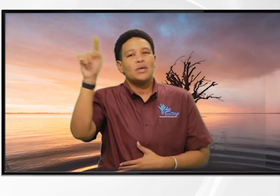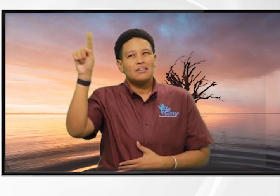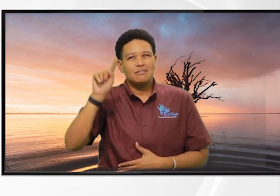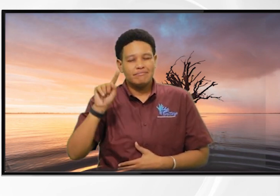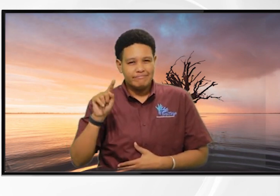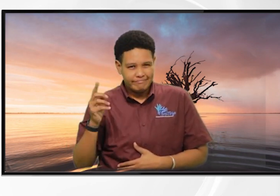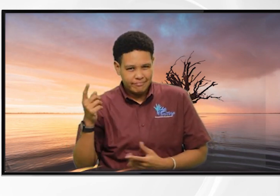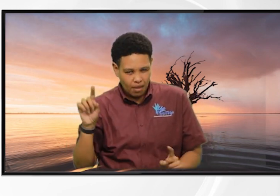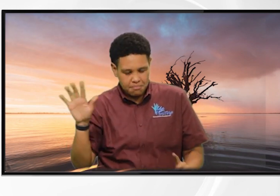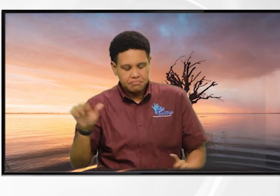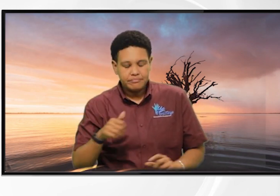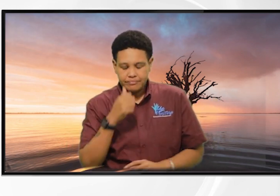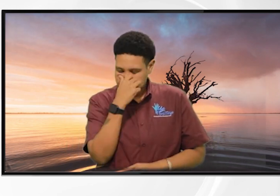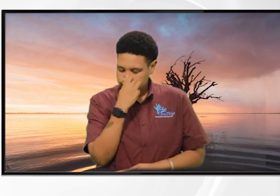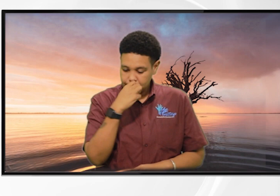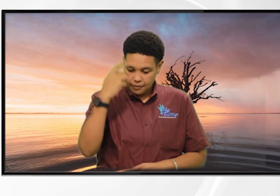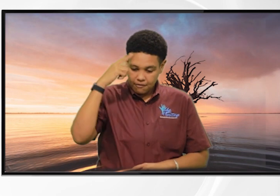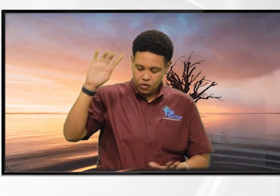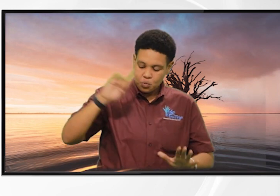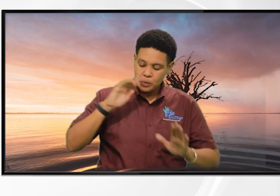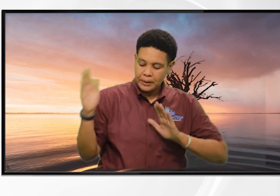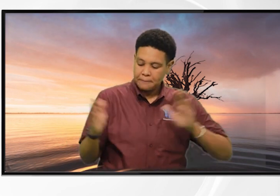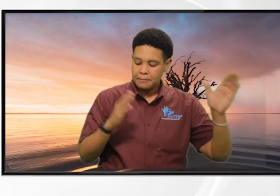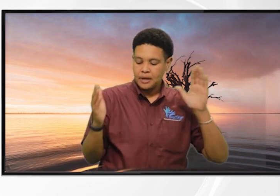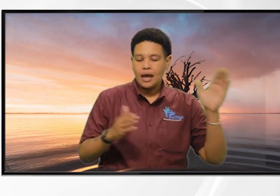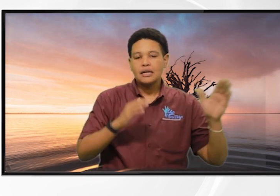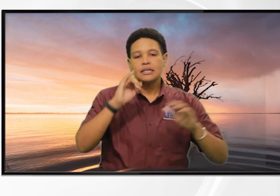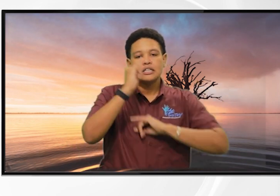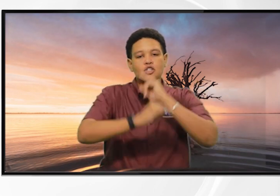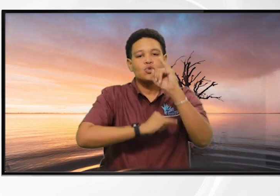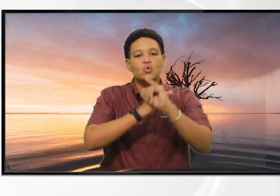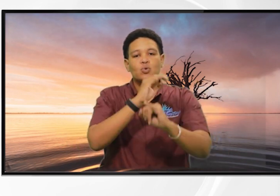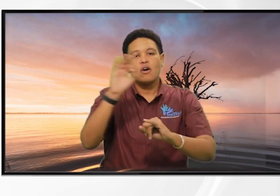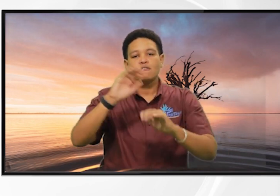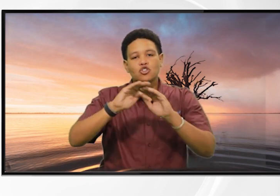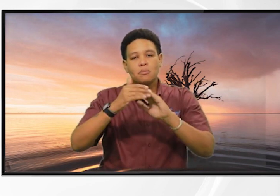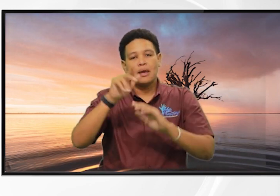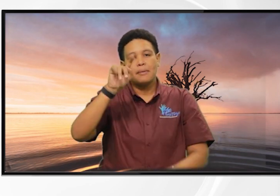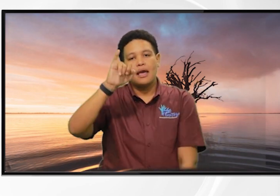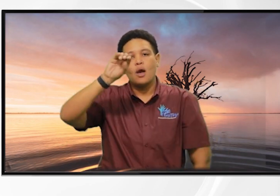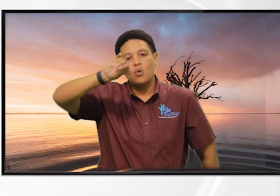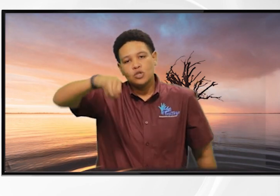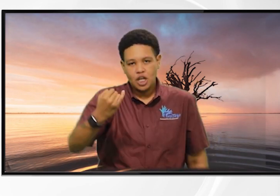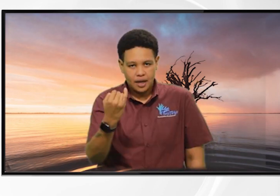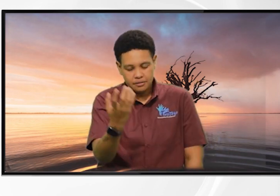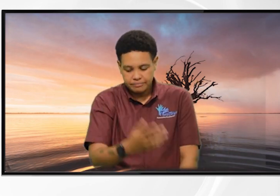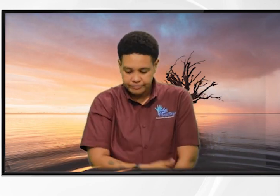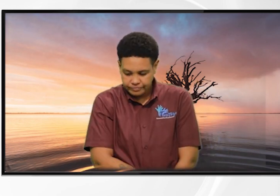West Indies, for the Planning Institute of Jamaica.